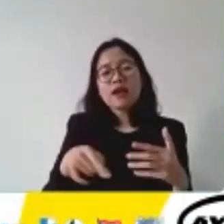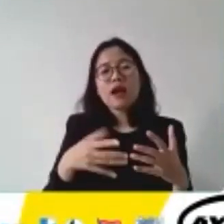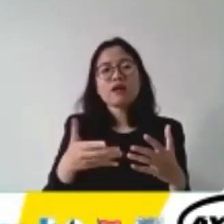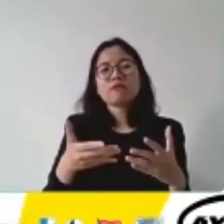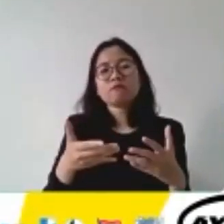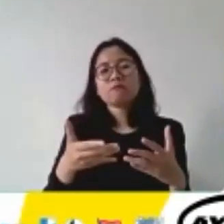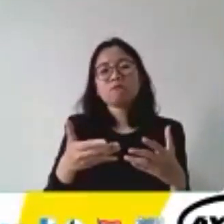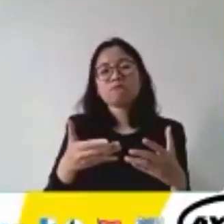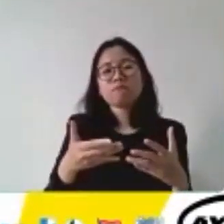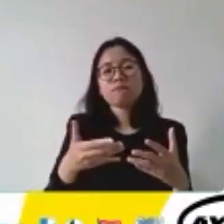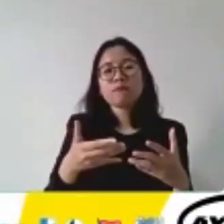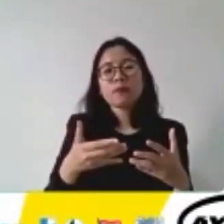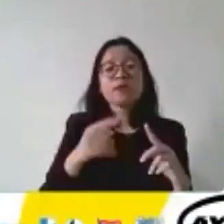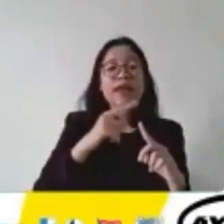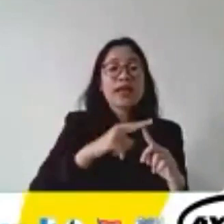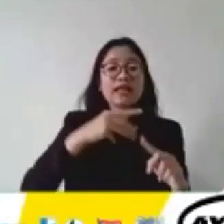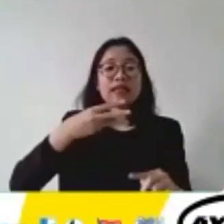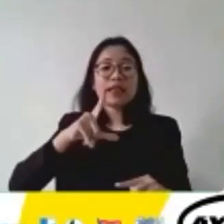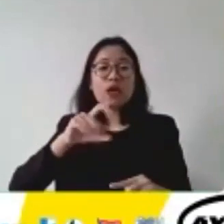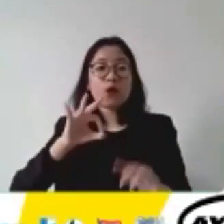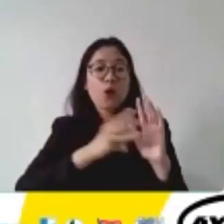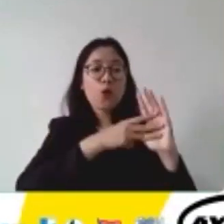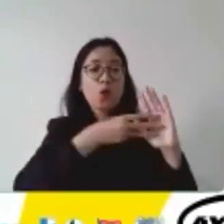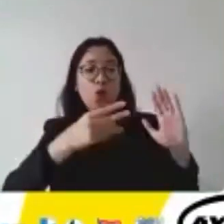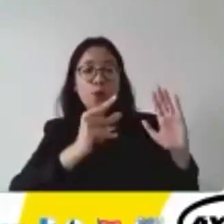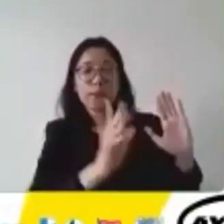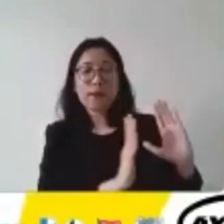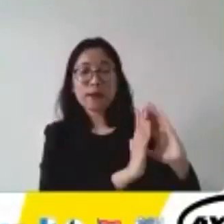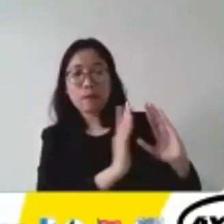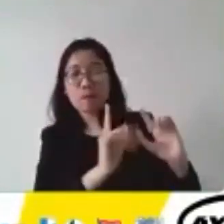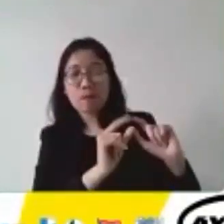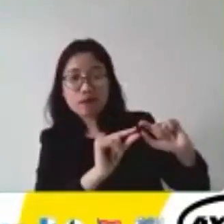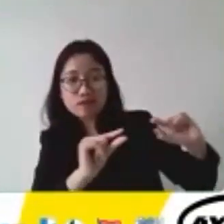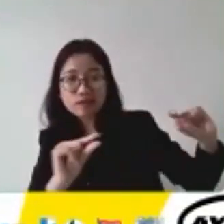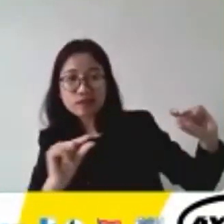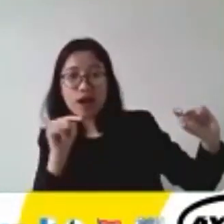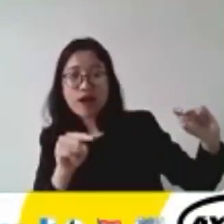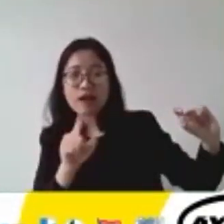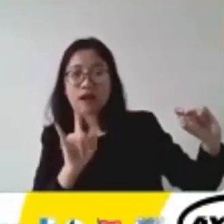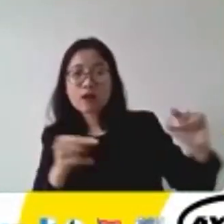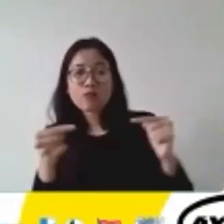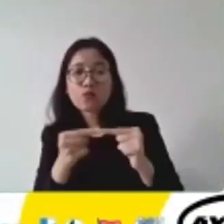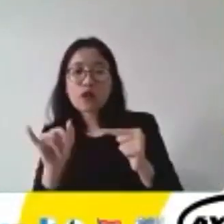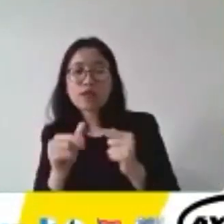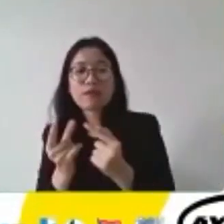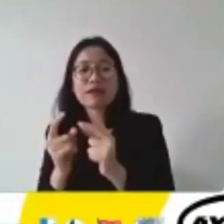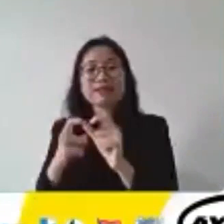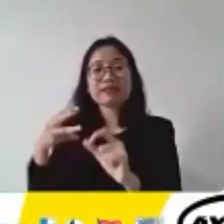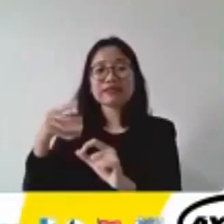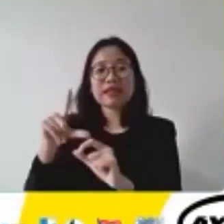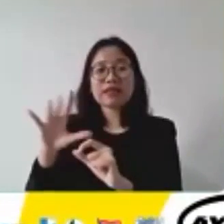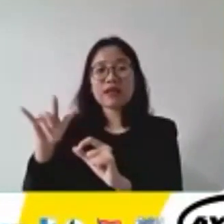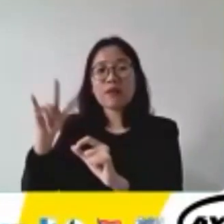papers now, a bit of research more recently looking at the telomere length and aging. And one